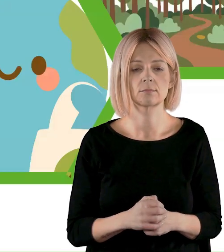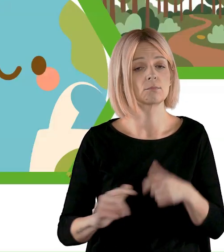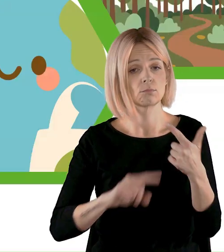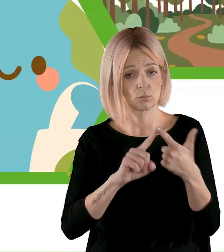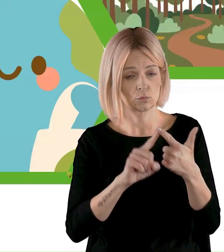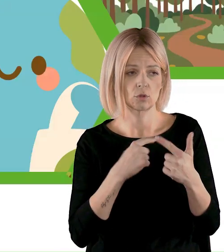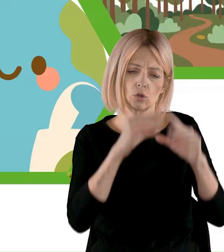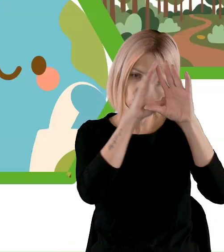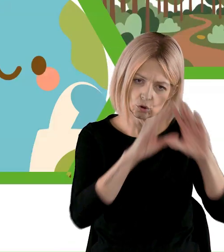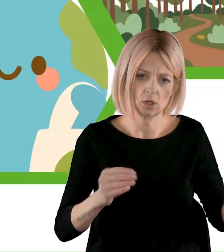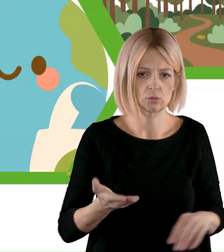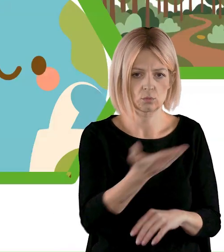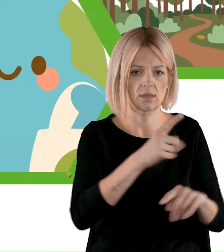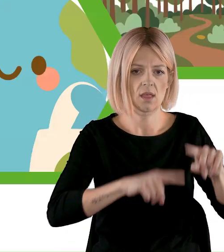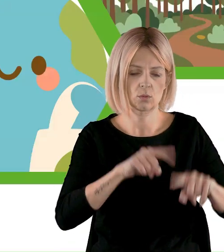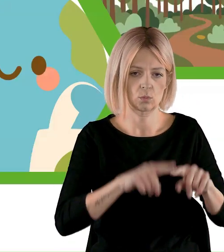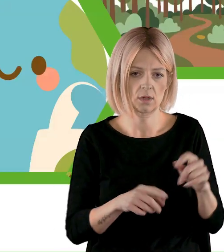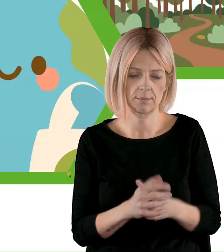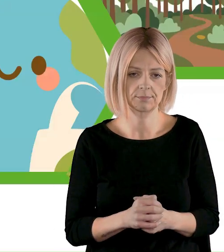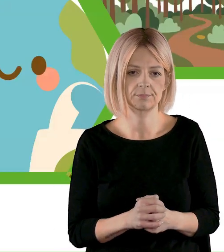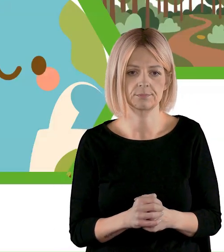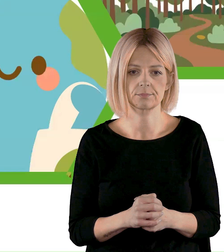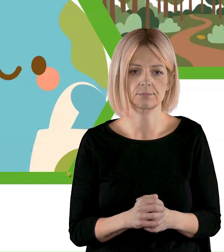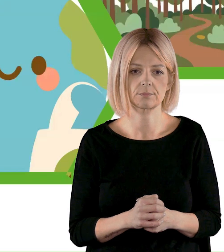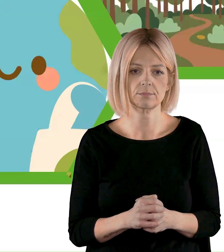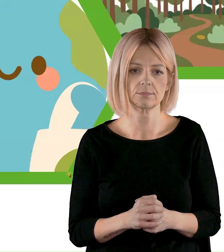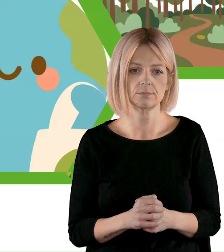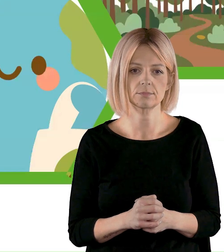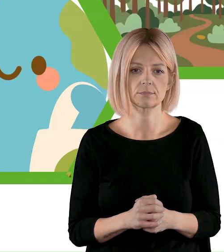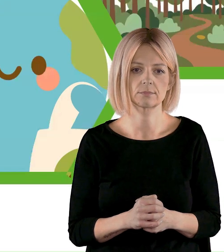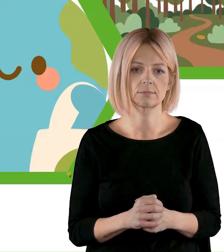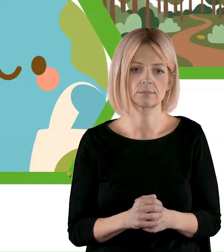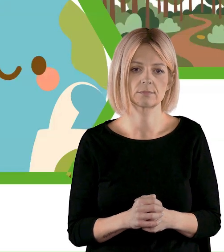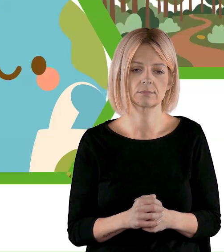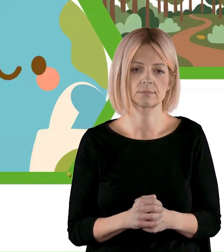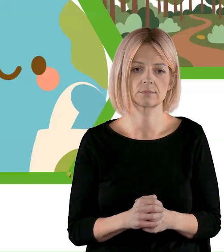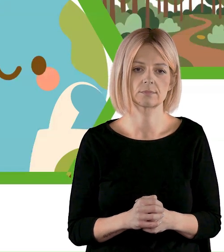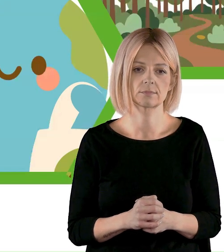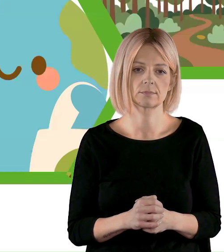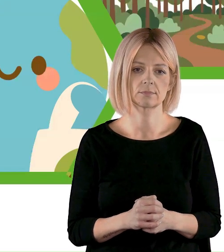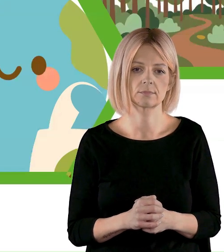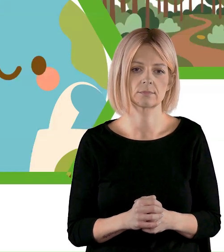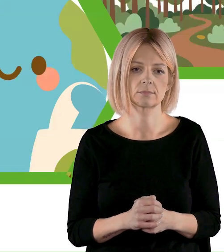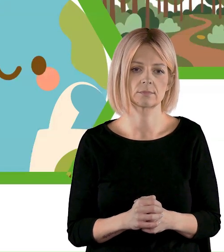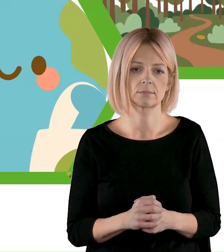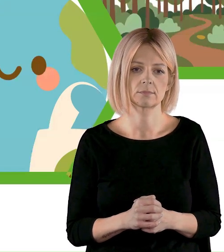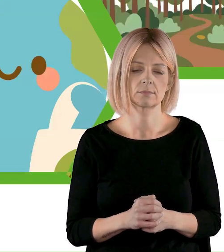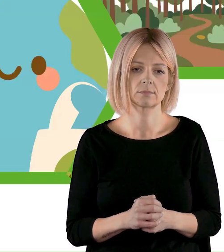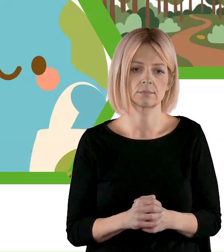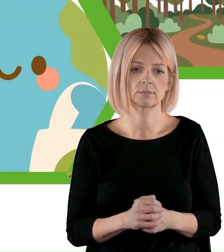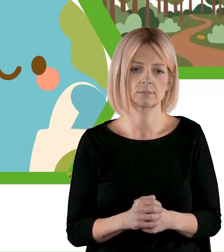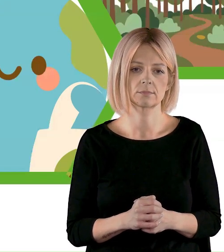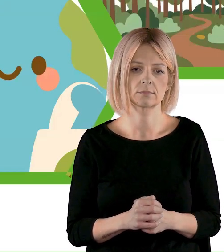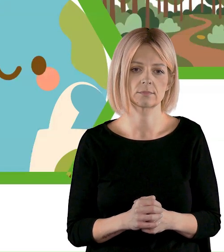basically understanding that nature deserves care as well. And curiosity,